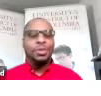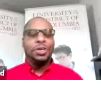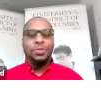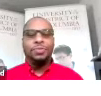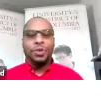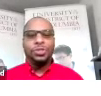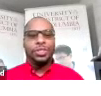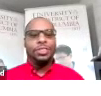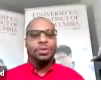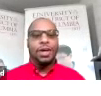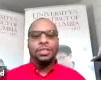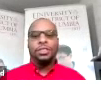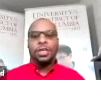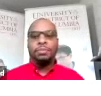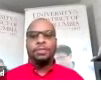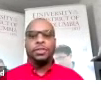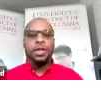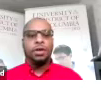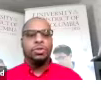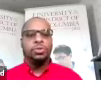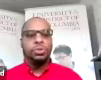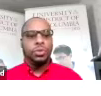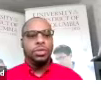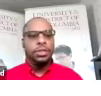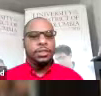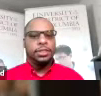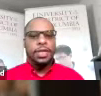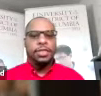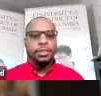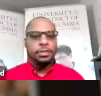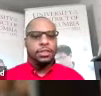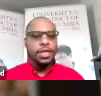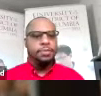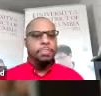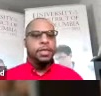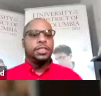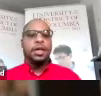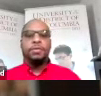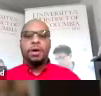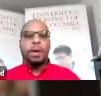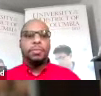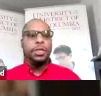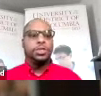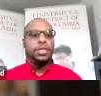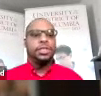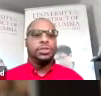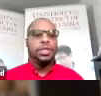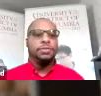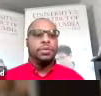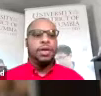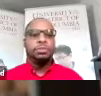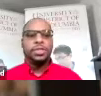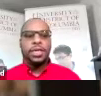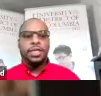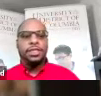now you can do it virtually. So definitely check out our virtual tour. Next slide. Just a couple of our popular majors at the associate level.